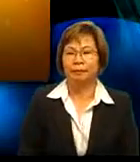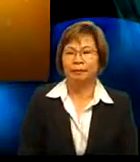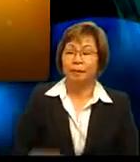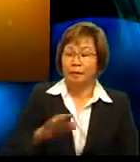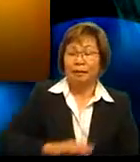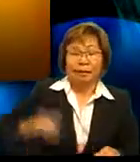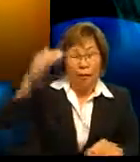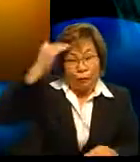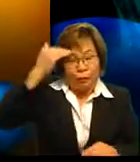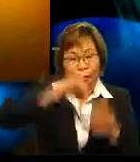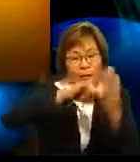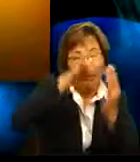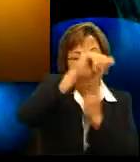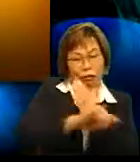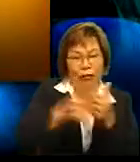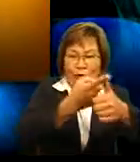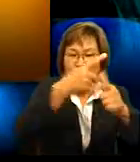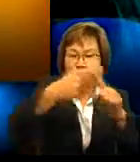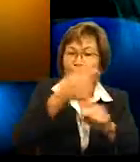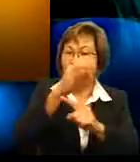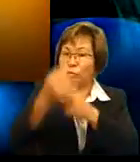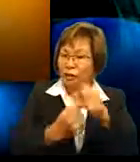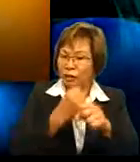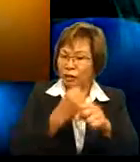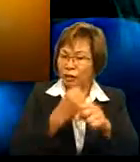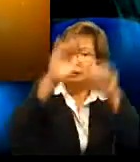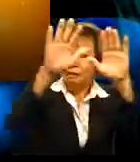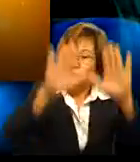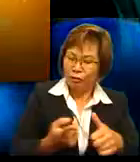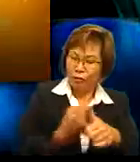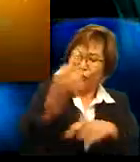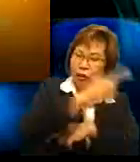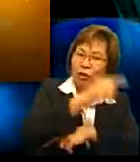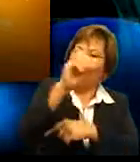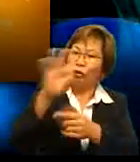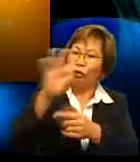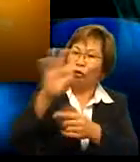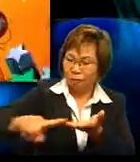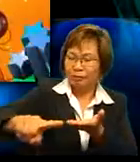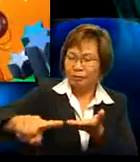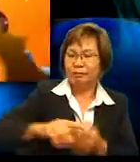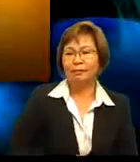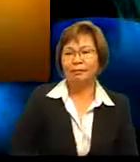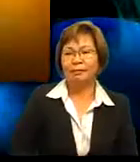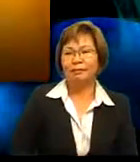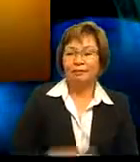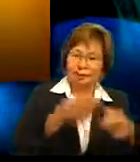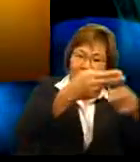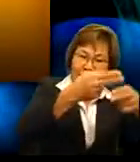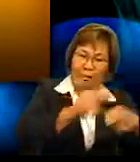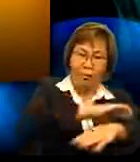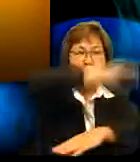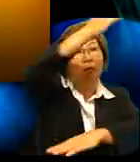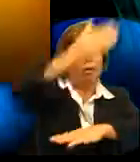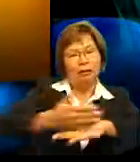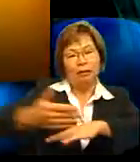As you know, January is the first month of the year and Sunday is the first day of the week. The names of